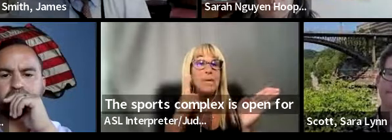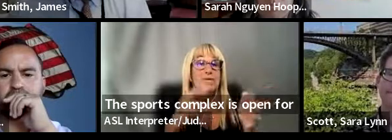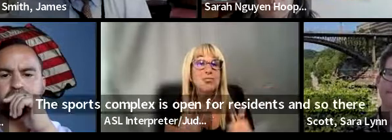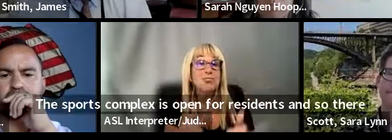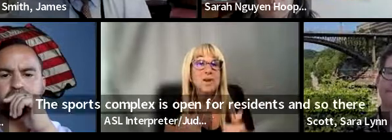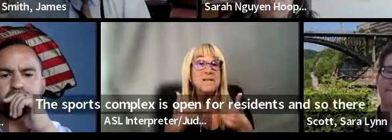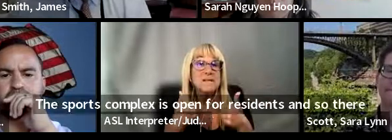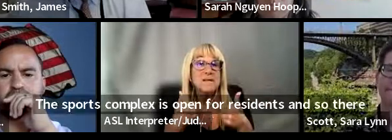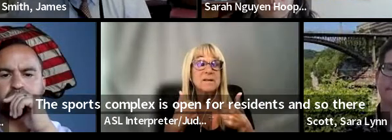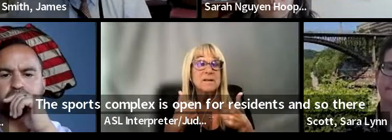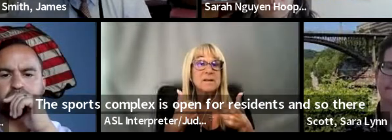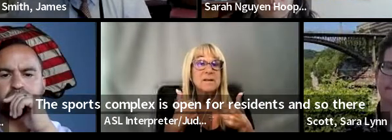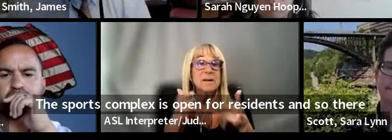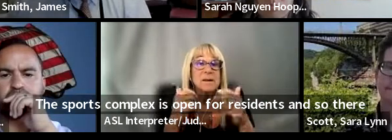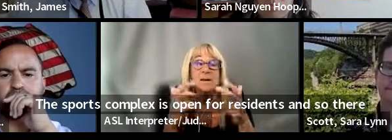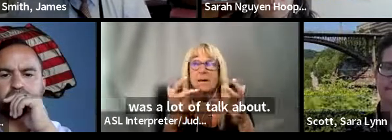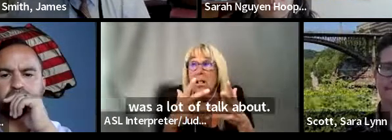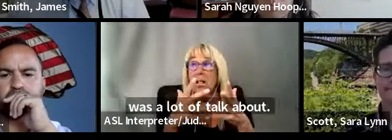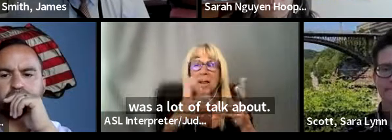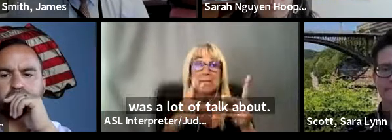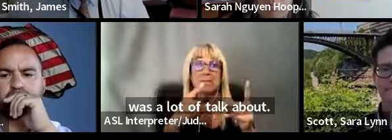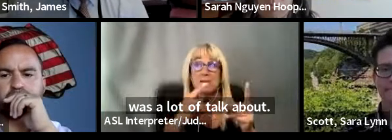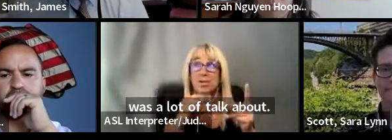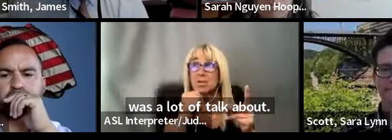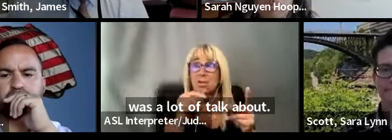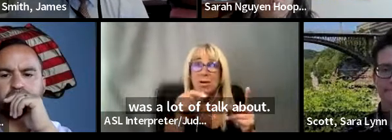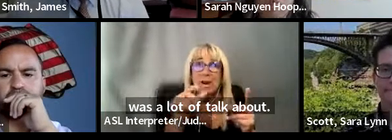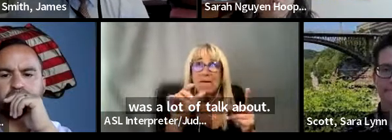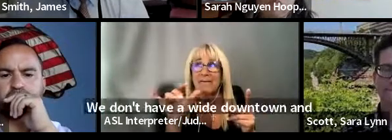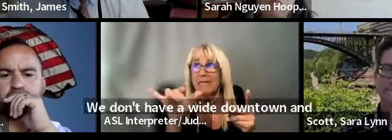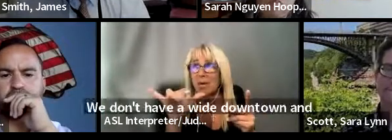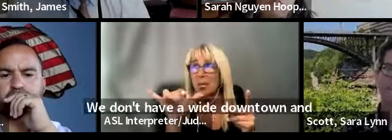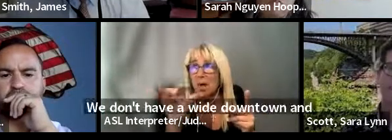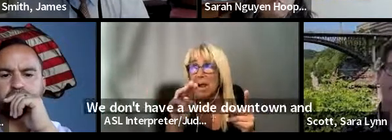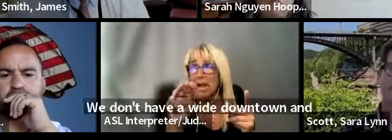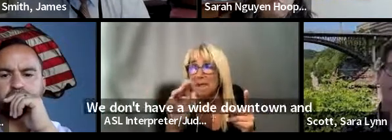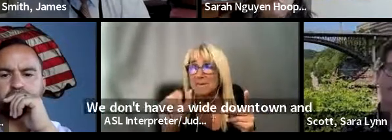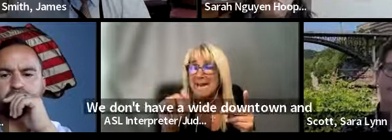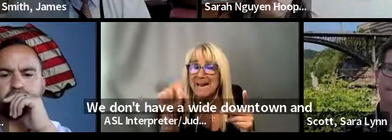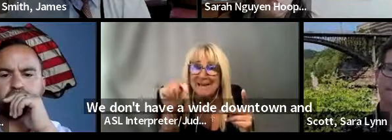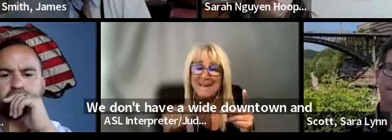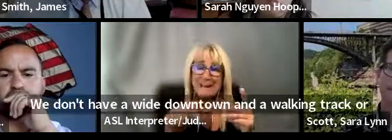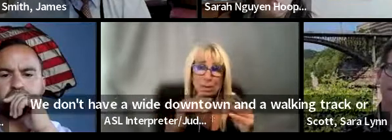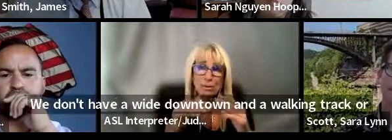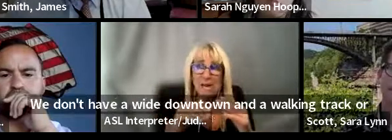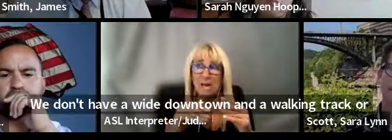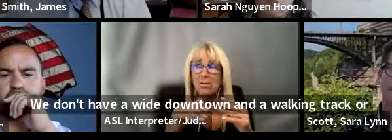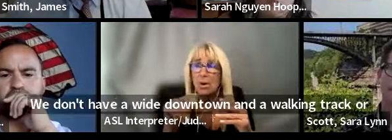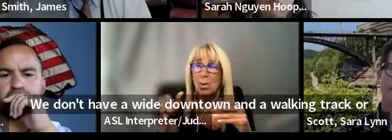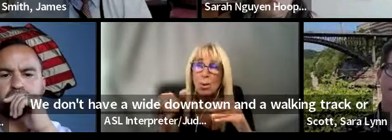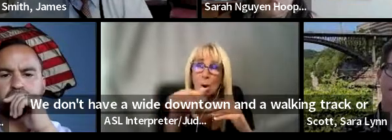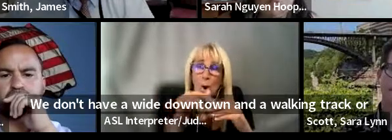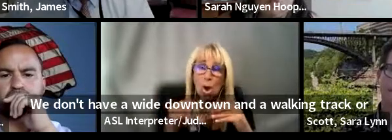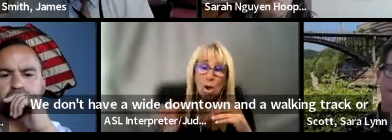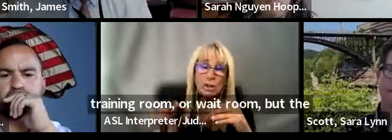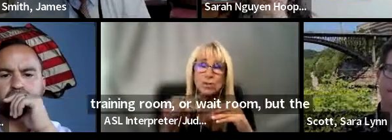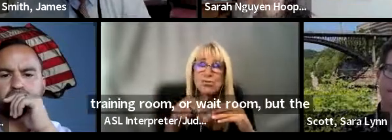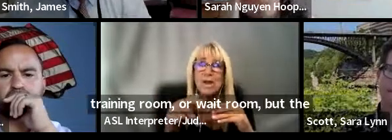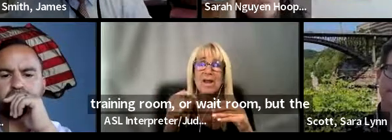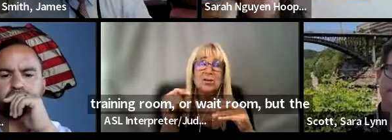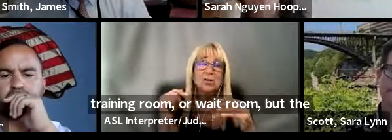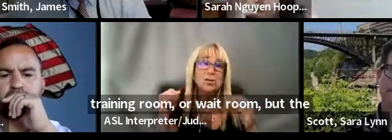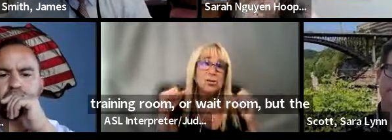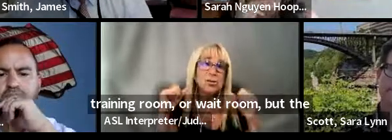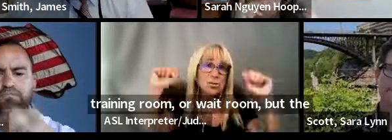don't have a Y downtown and a walking track or training room or weight room. But the opportunity for residents